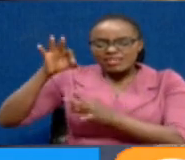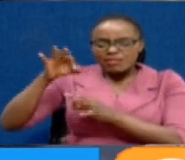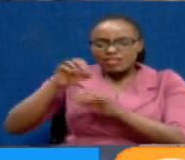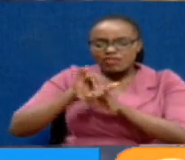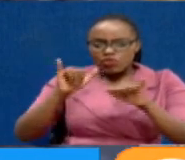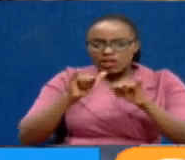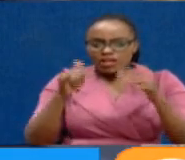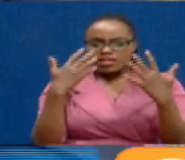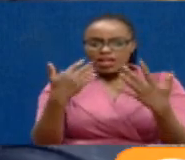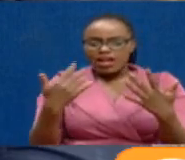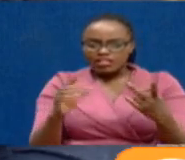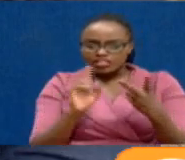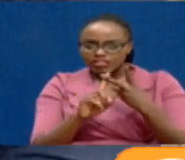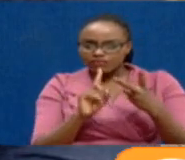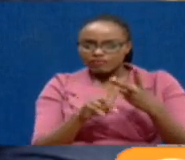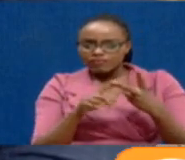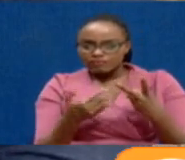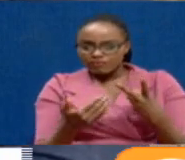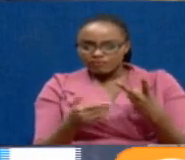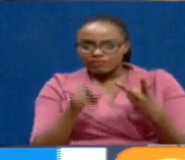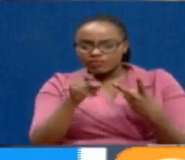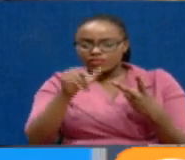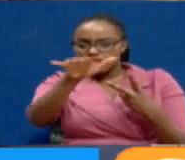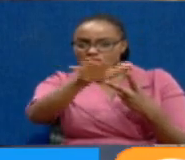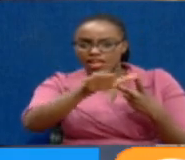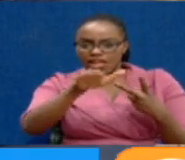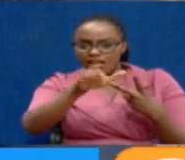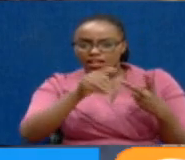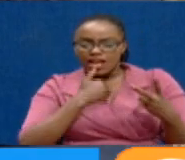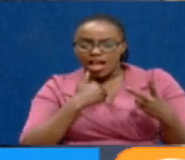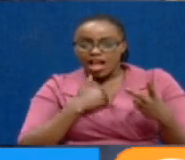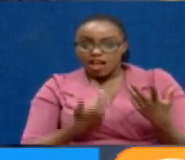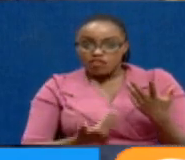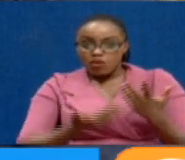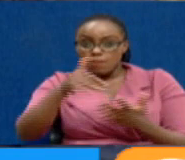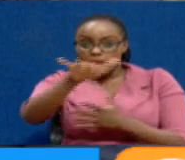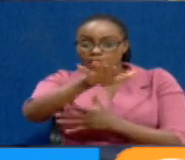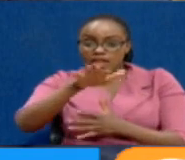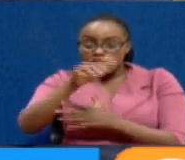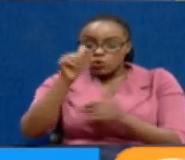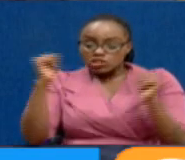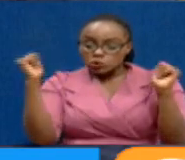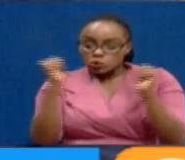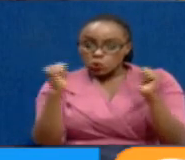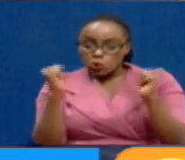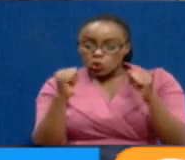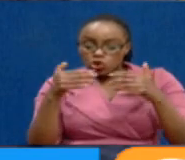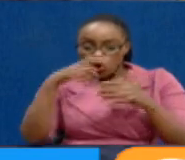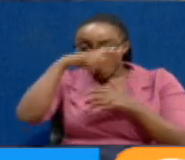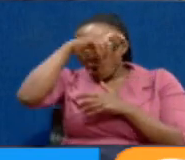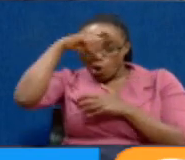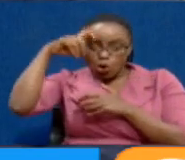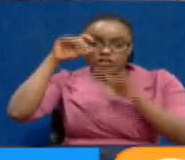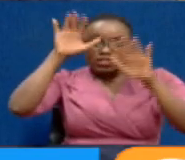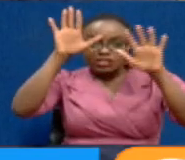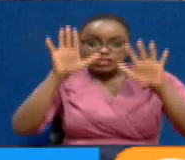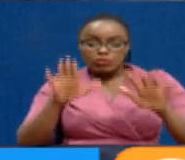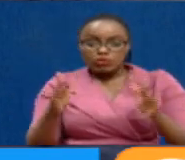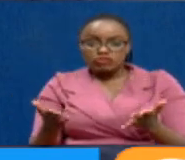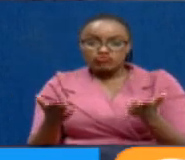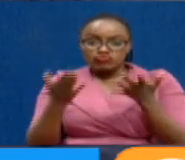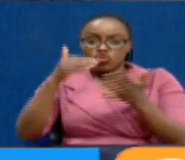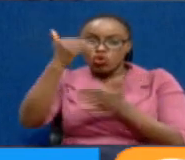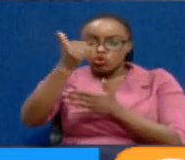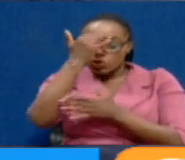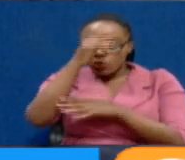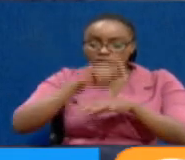hands? Are you in an area which is hot, or are you in an area that is cold? Mm-hmm. And that's why we are saying it's important to clean your hands frequently,